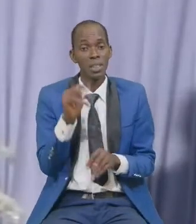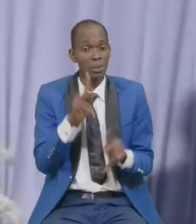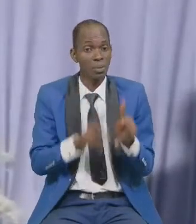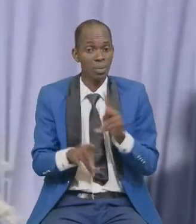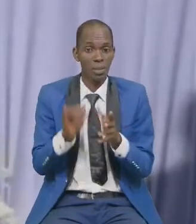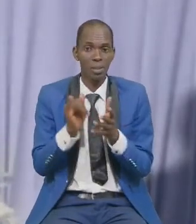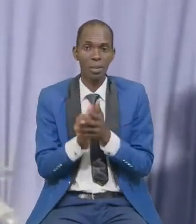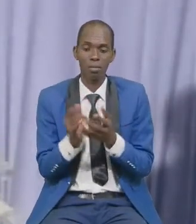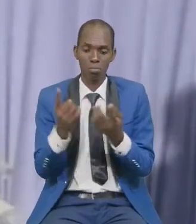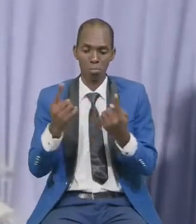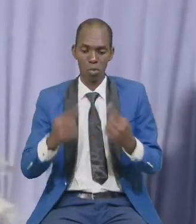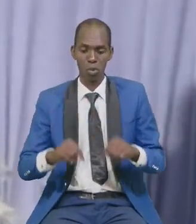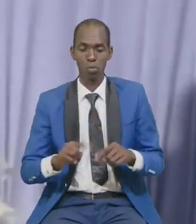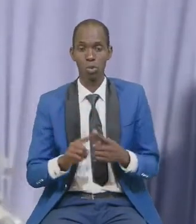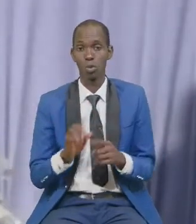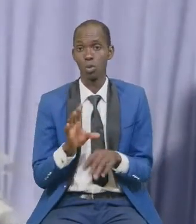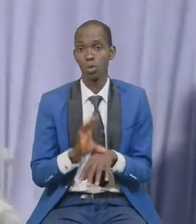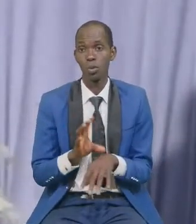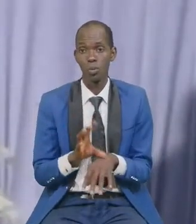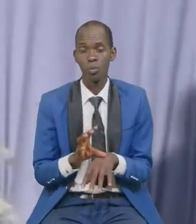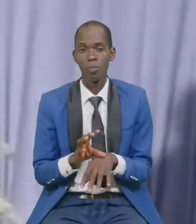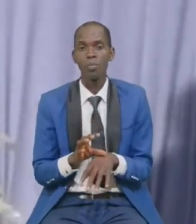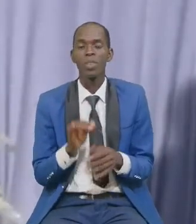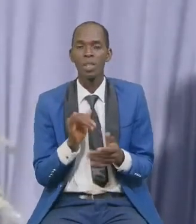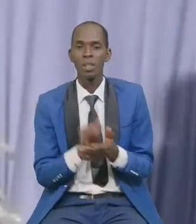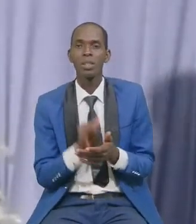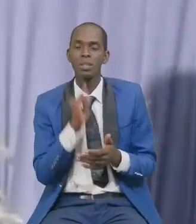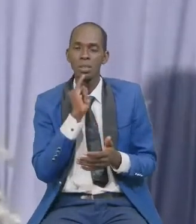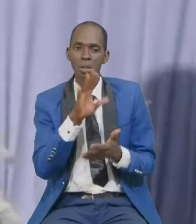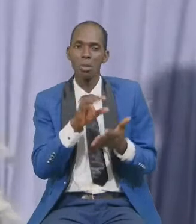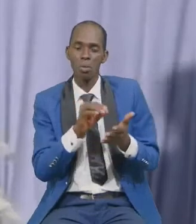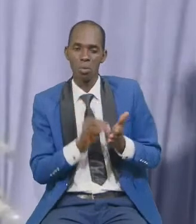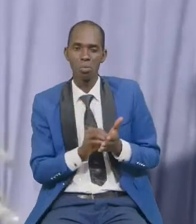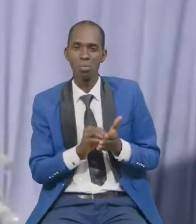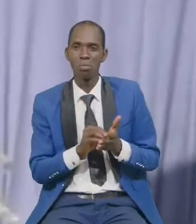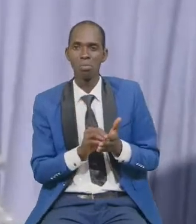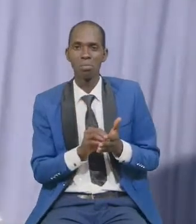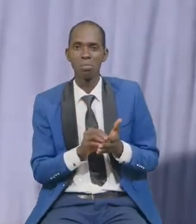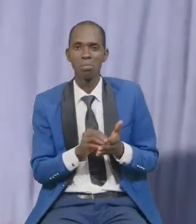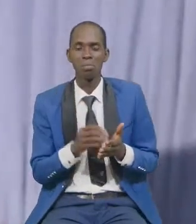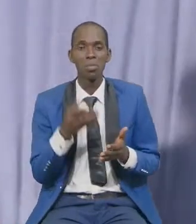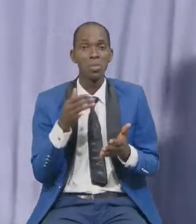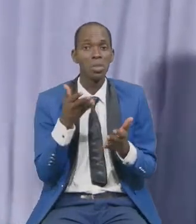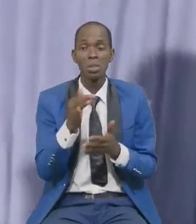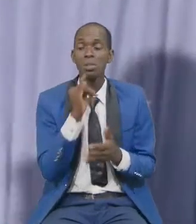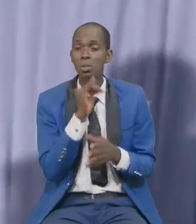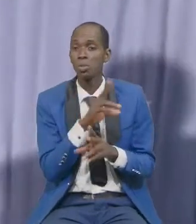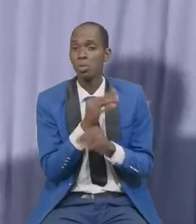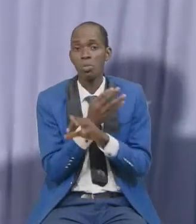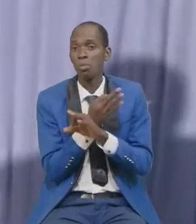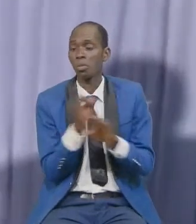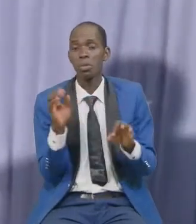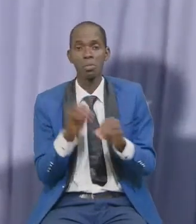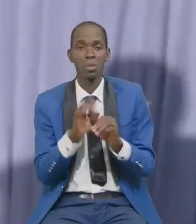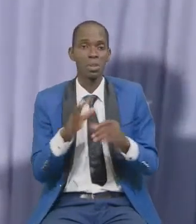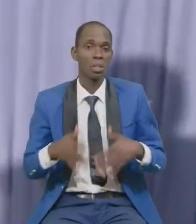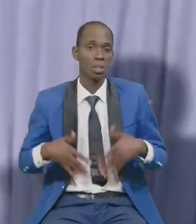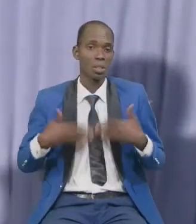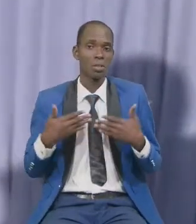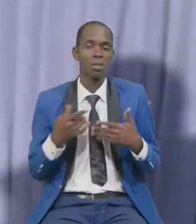to church. That's why it ends. There's no freedom in their lives. They're not free